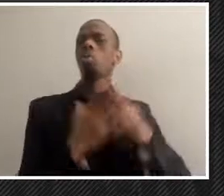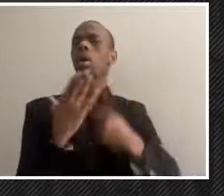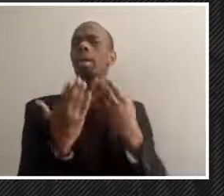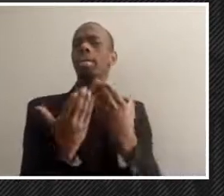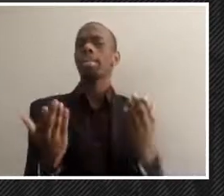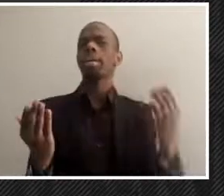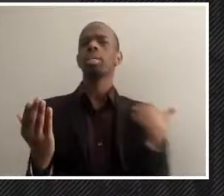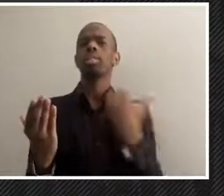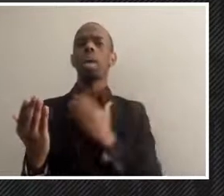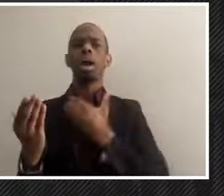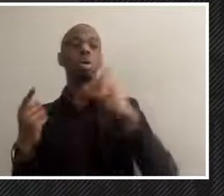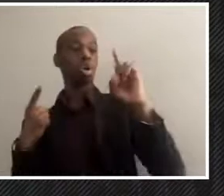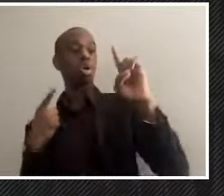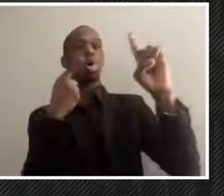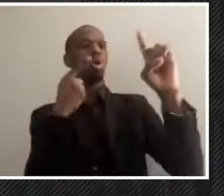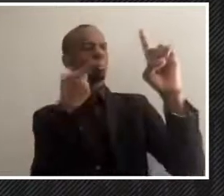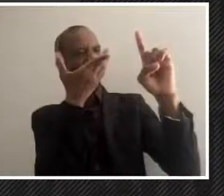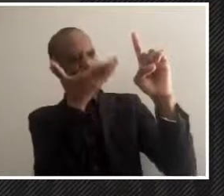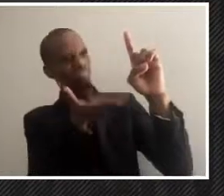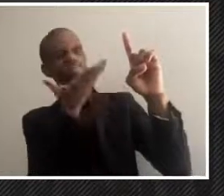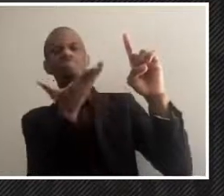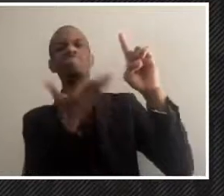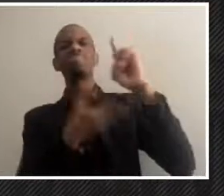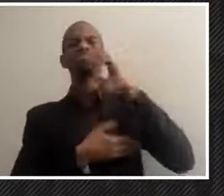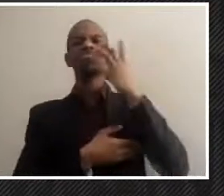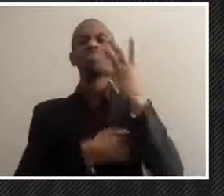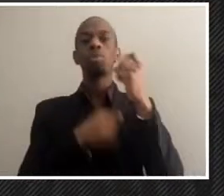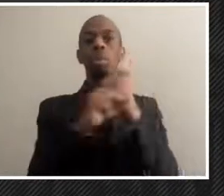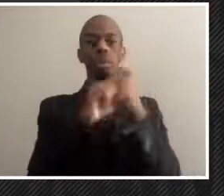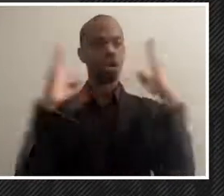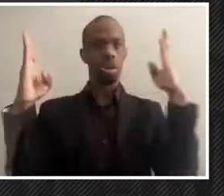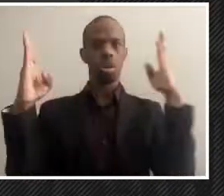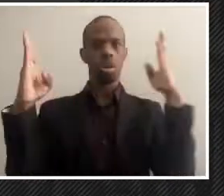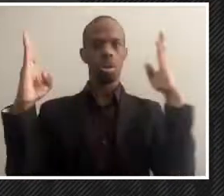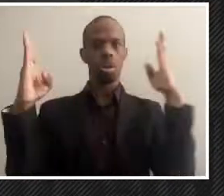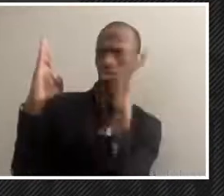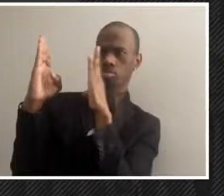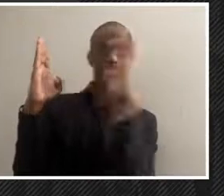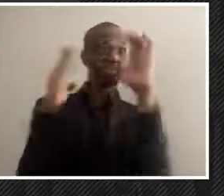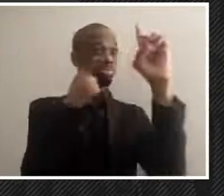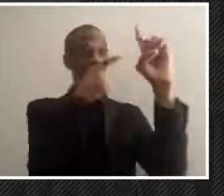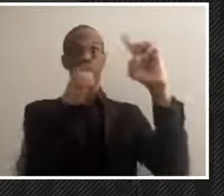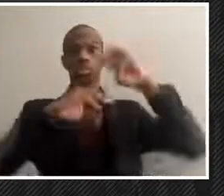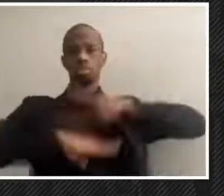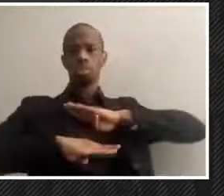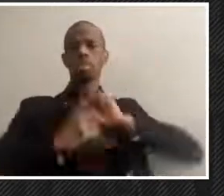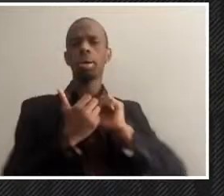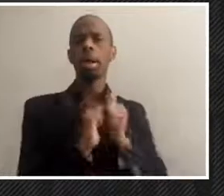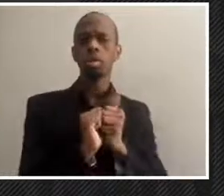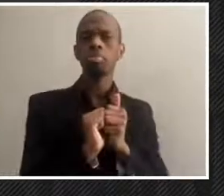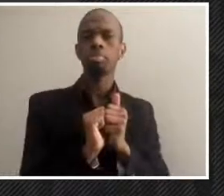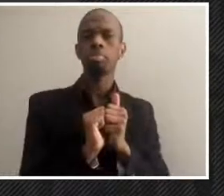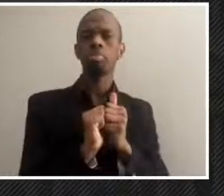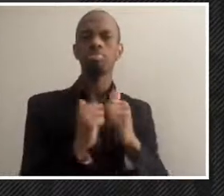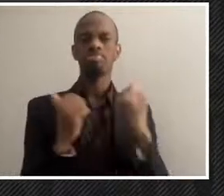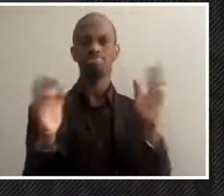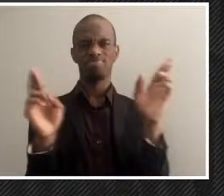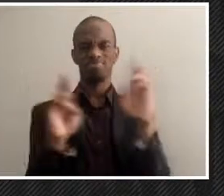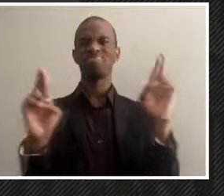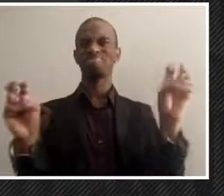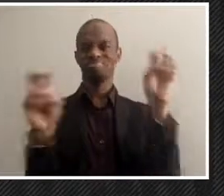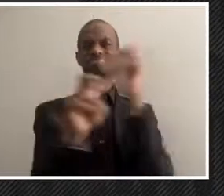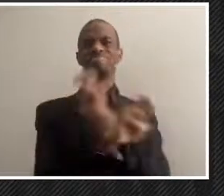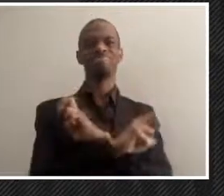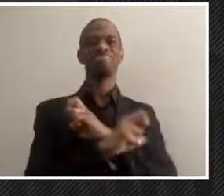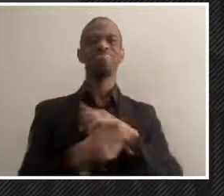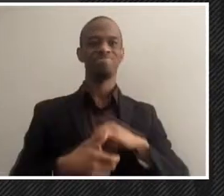these next 4 years? And I'm opening it up to the whole team. I can. I believe that we can. Go